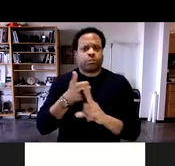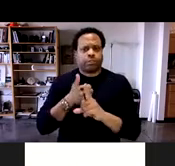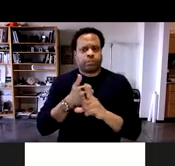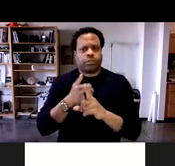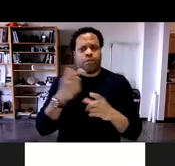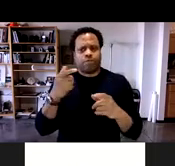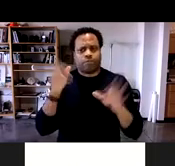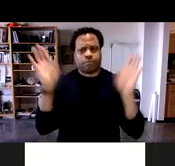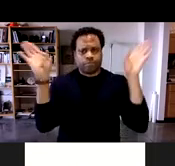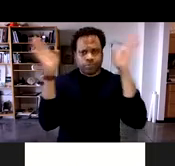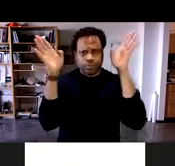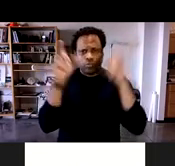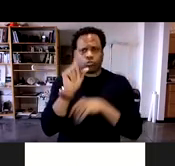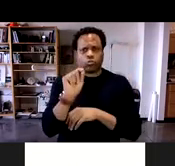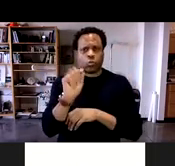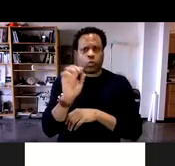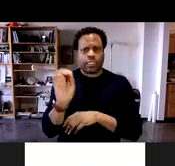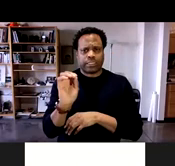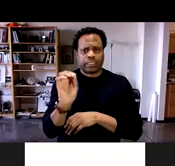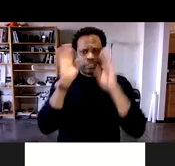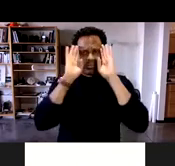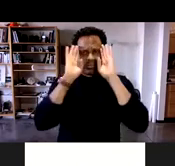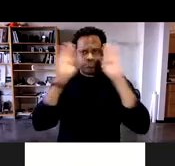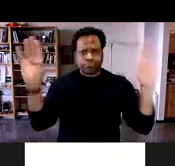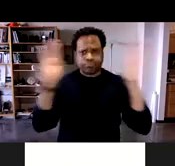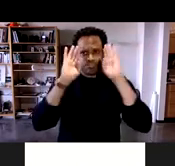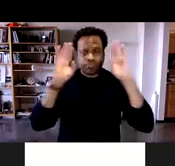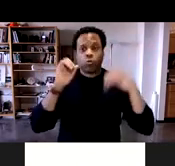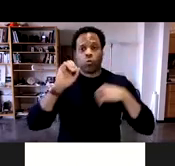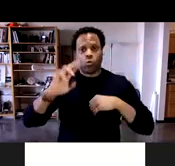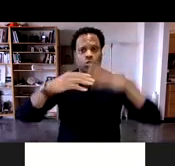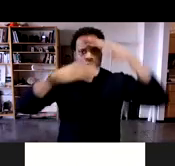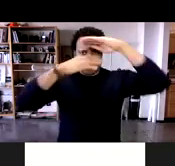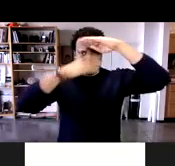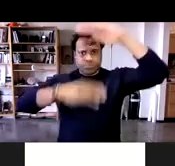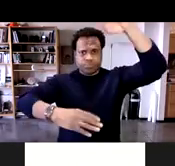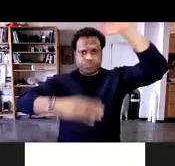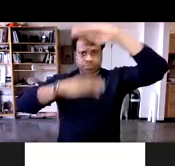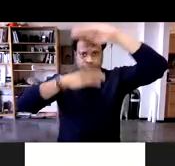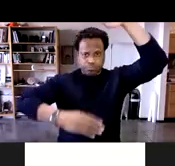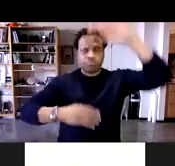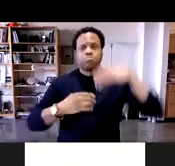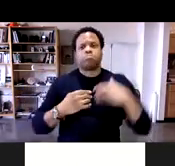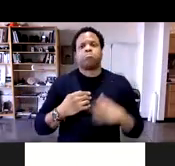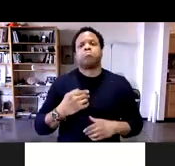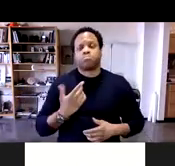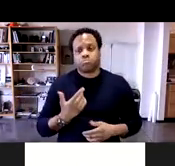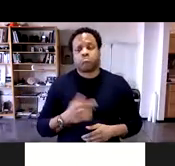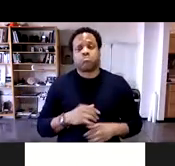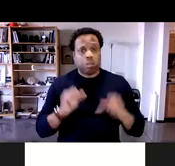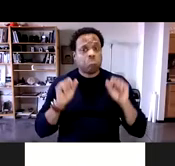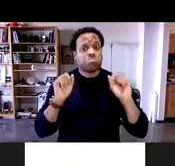it's a type of like tunnel vision. They have a very narrow area that they can see. They can't